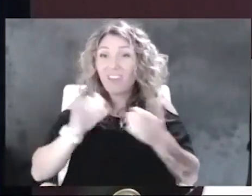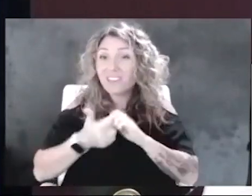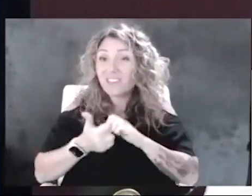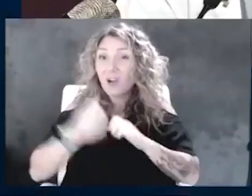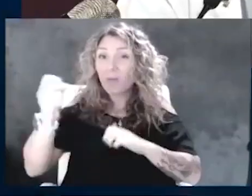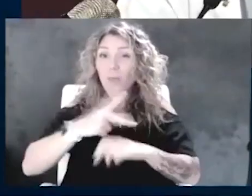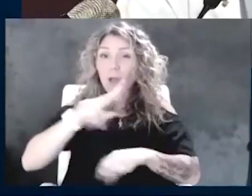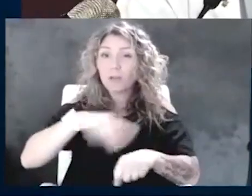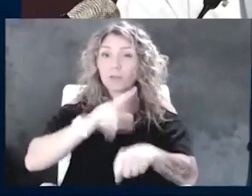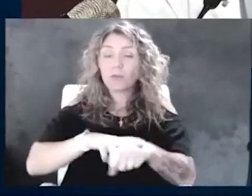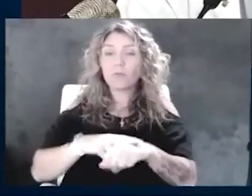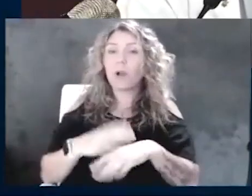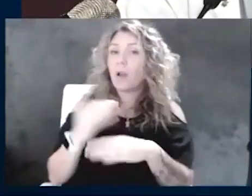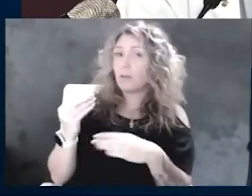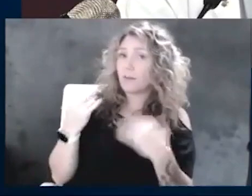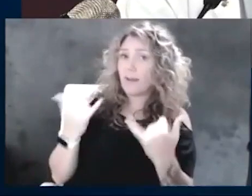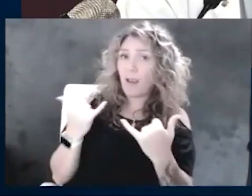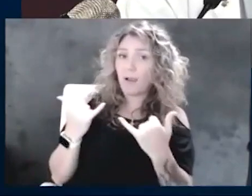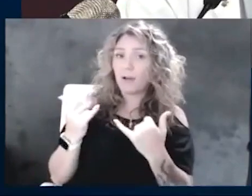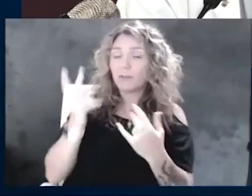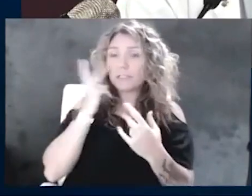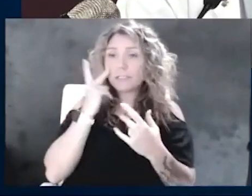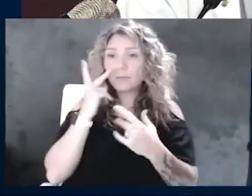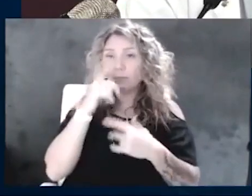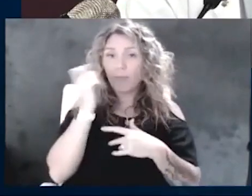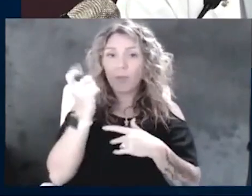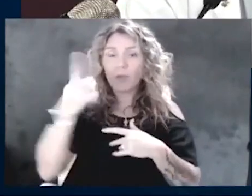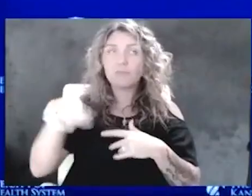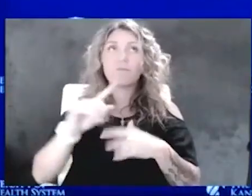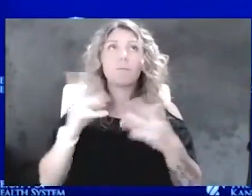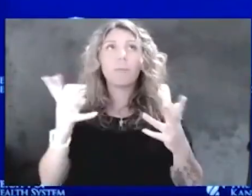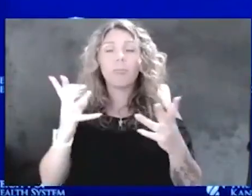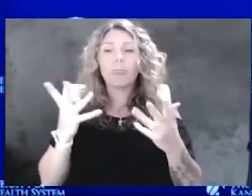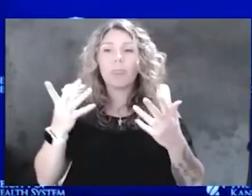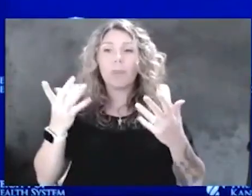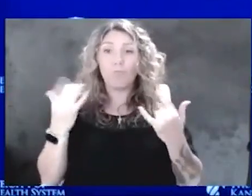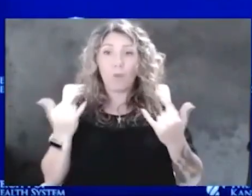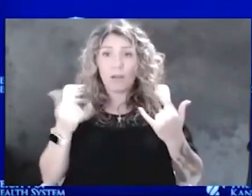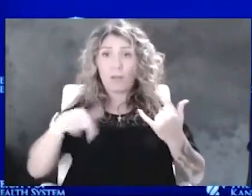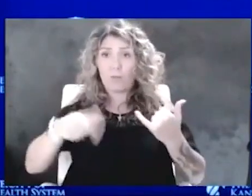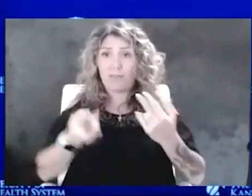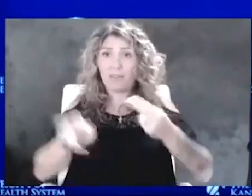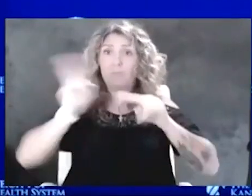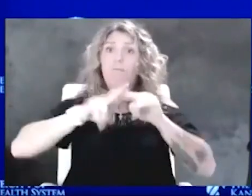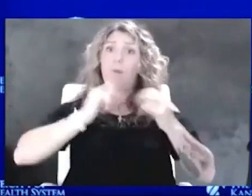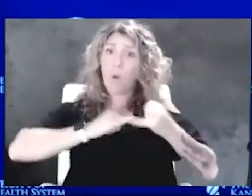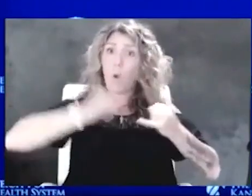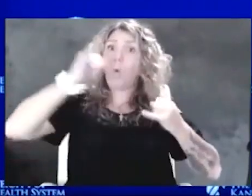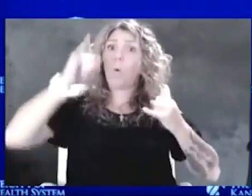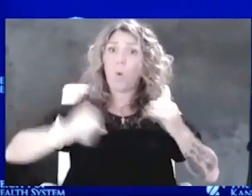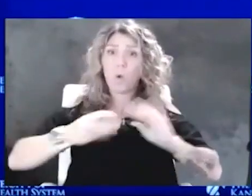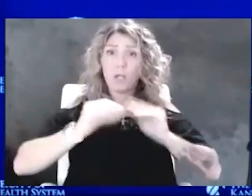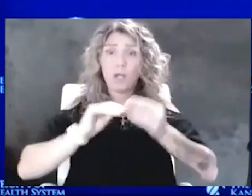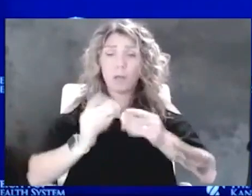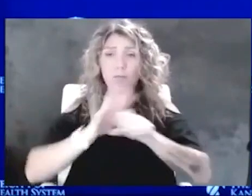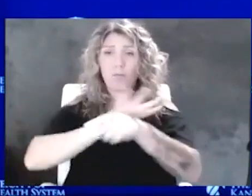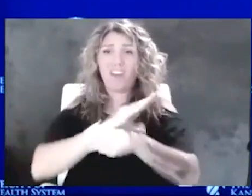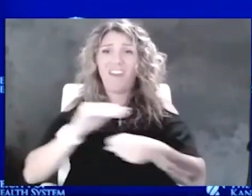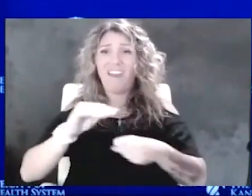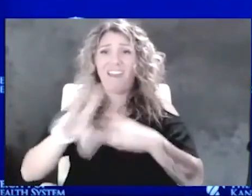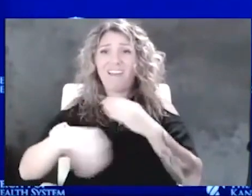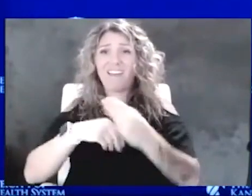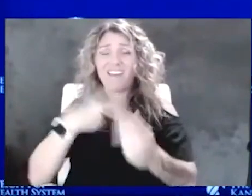we're going to be seeing, because of this wave right now, plus the full number of vaccinated people, just as you have